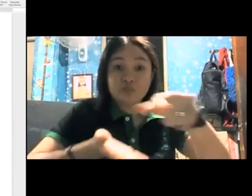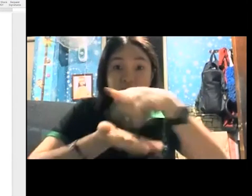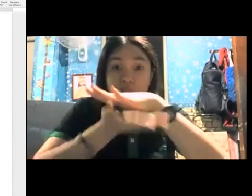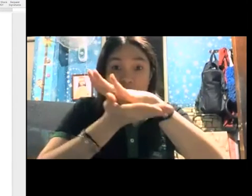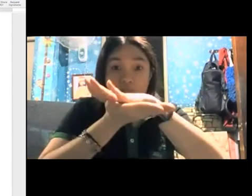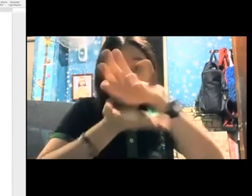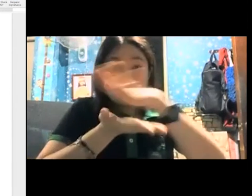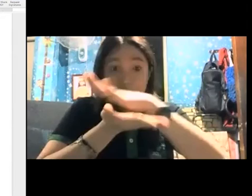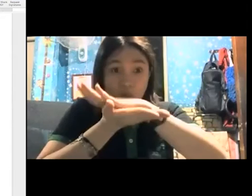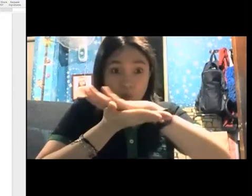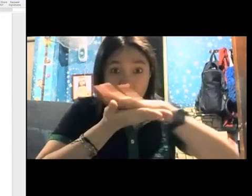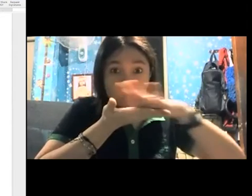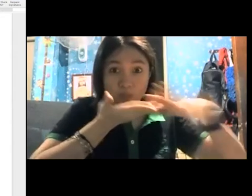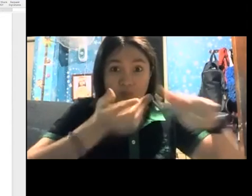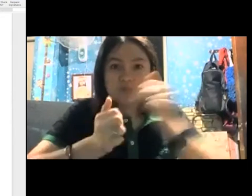Here's Meng.